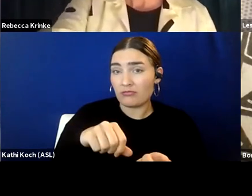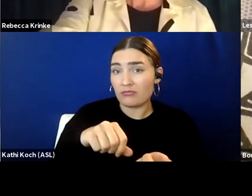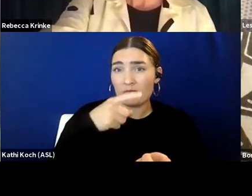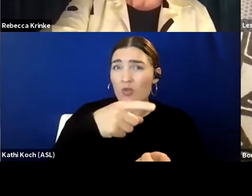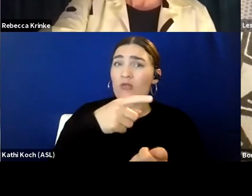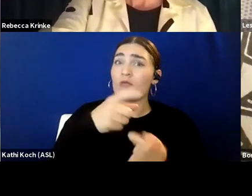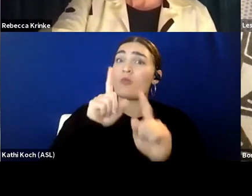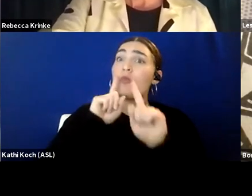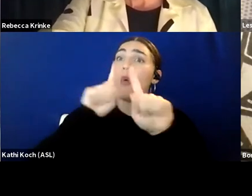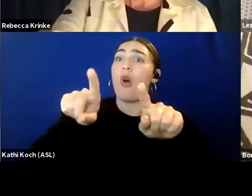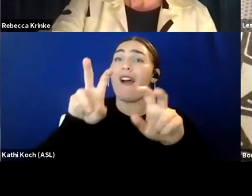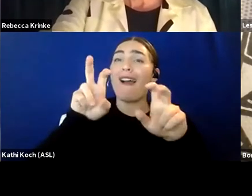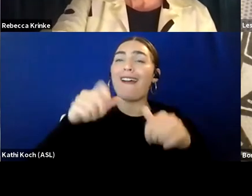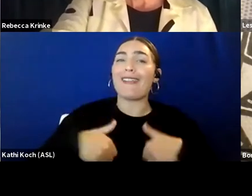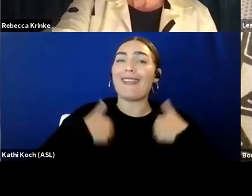music?